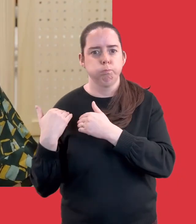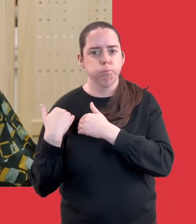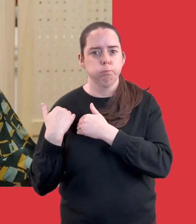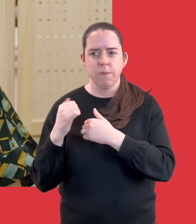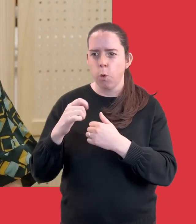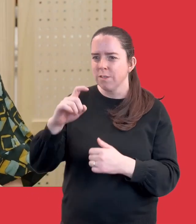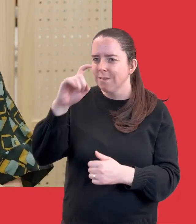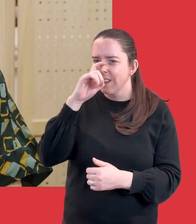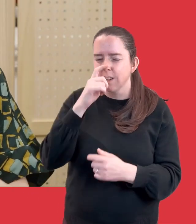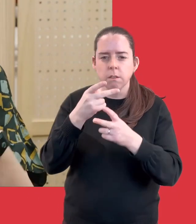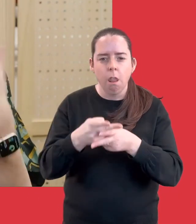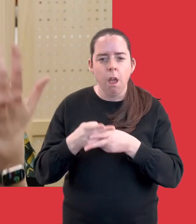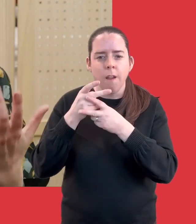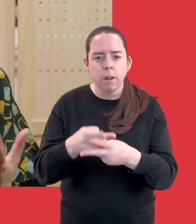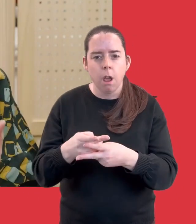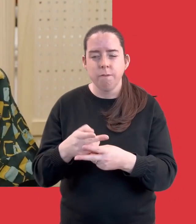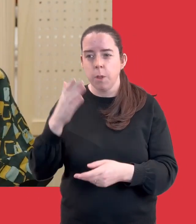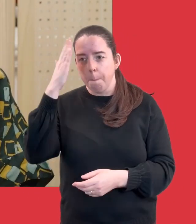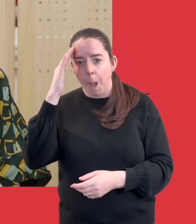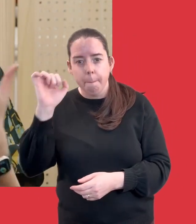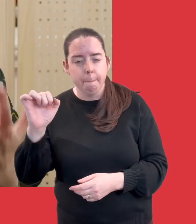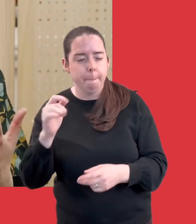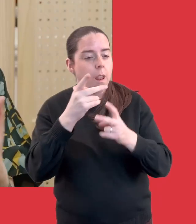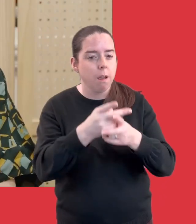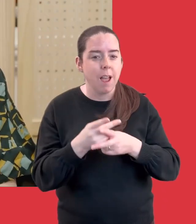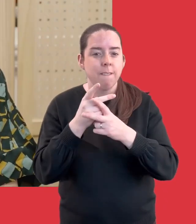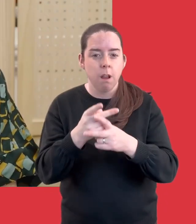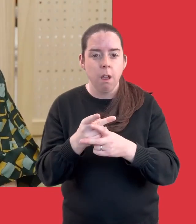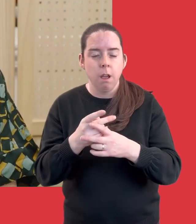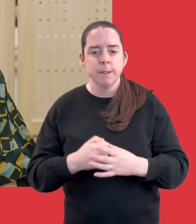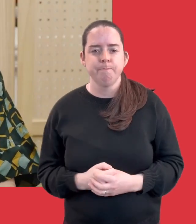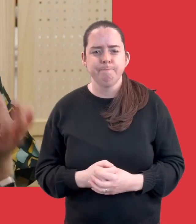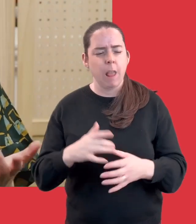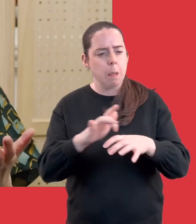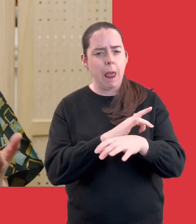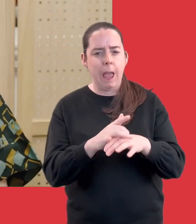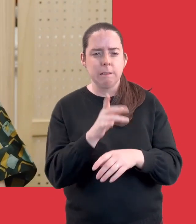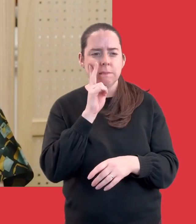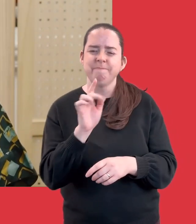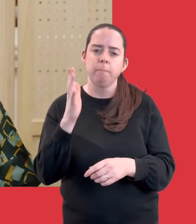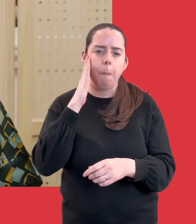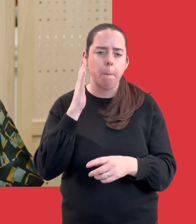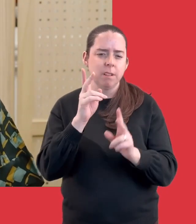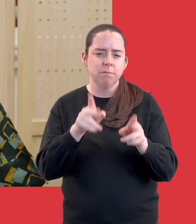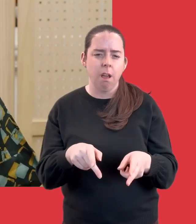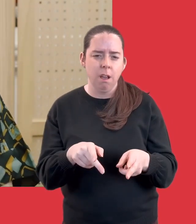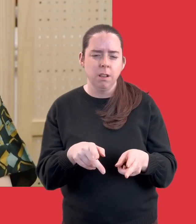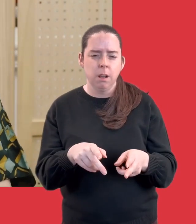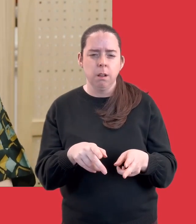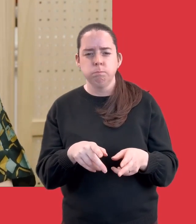looking after her sisters, and she was responsible for looking after her mum as well. And her mum tragically dies in the play,